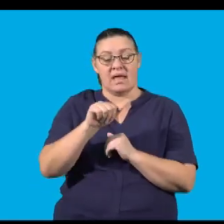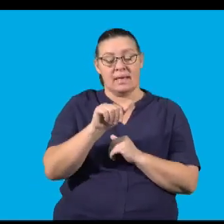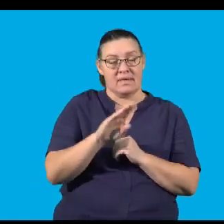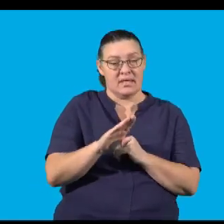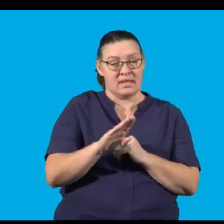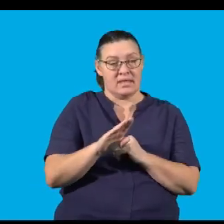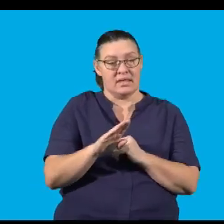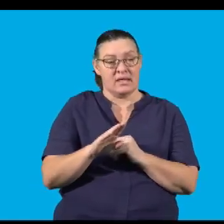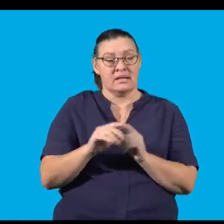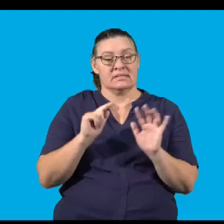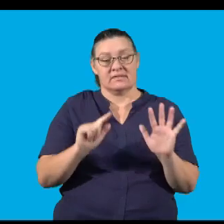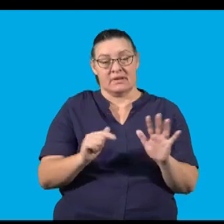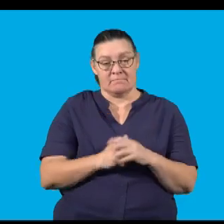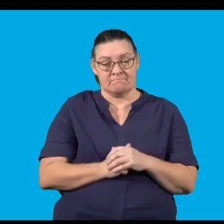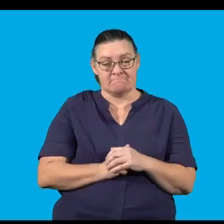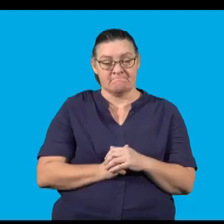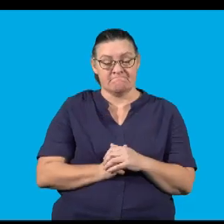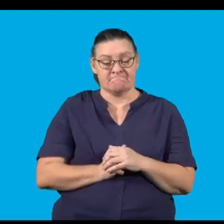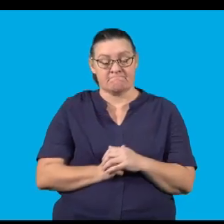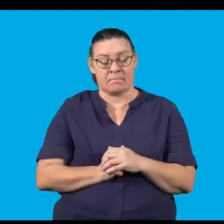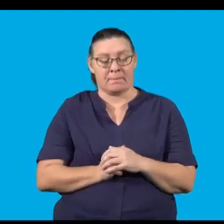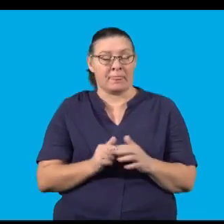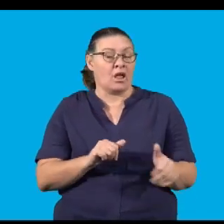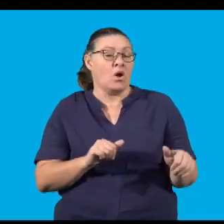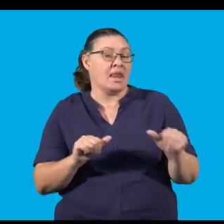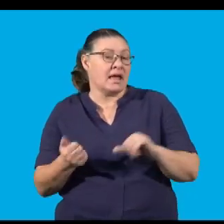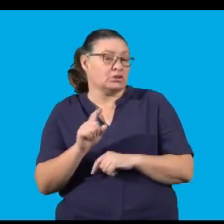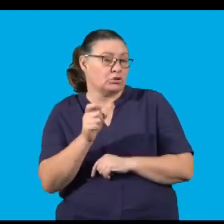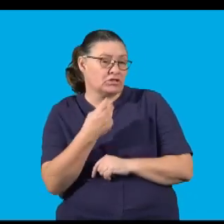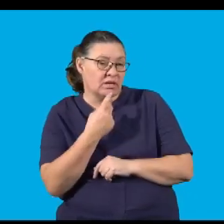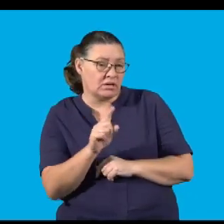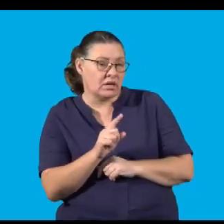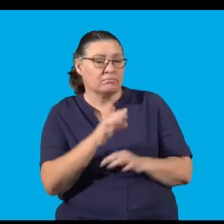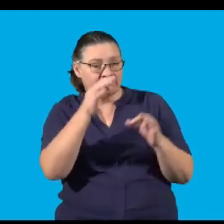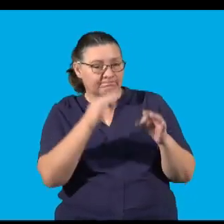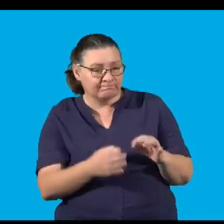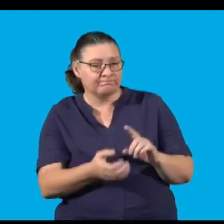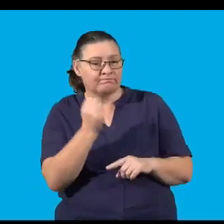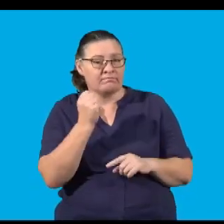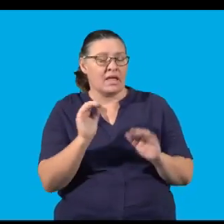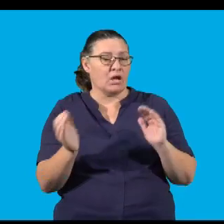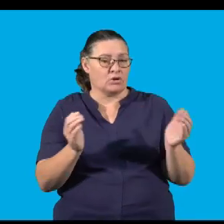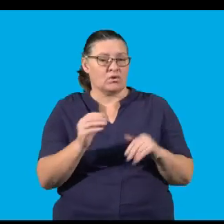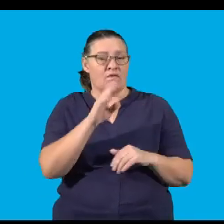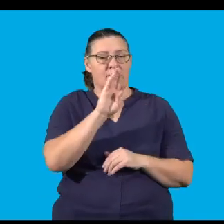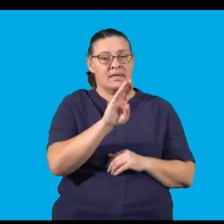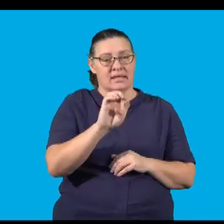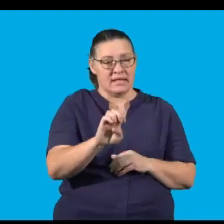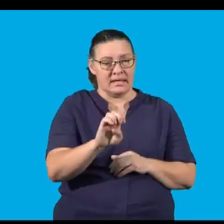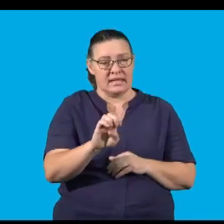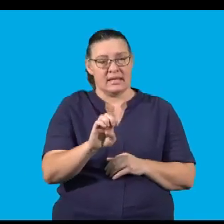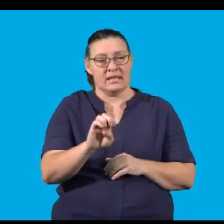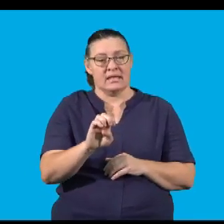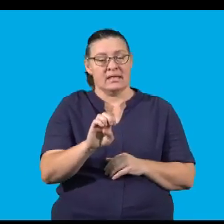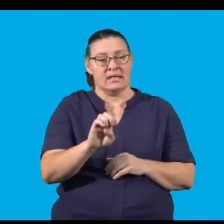AB is 7. Okay, let's have a look at what the next question says. Determine the equation of B